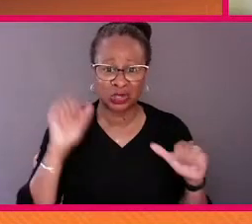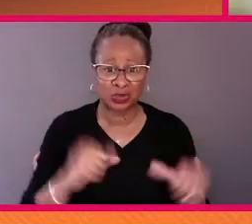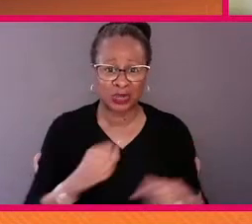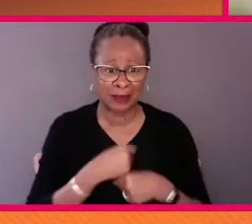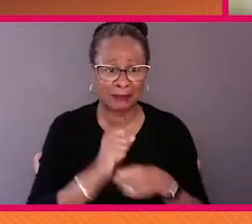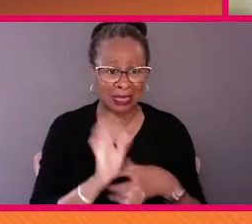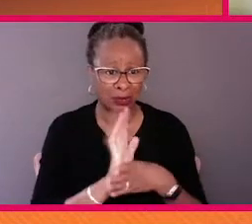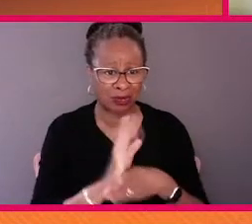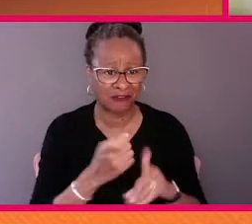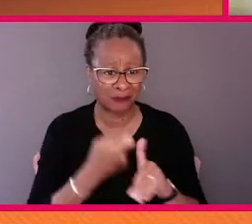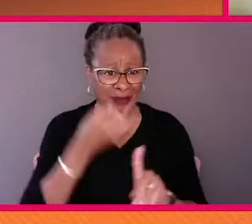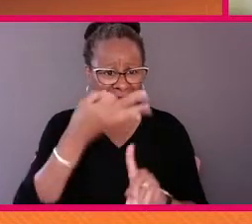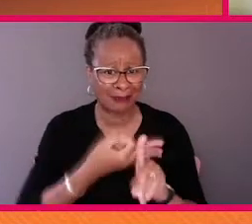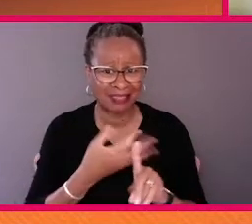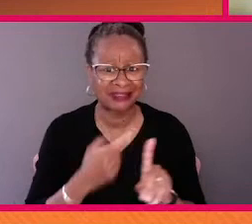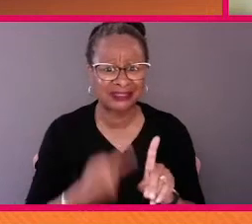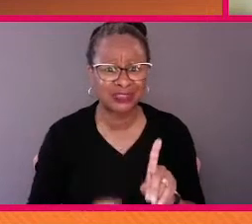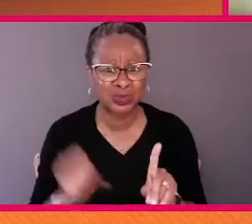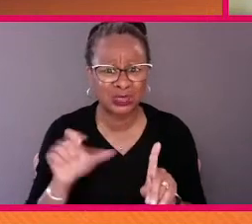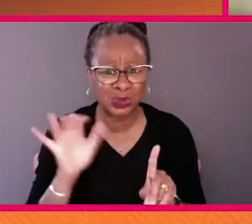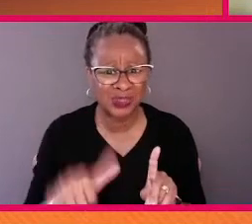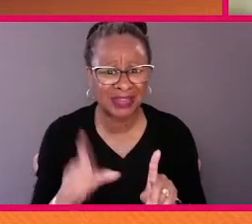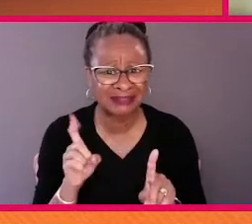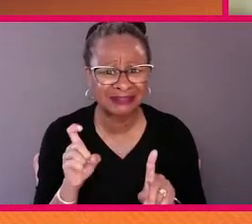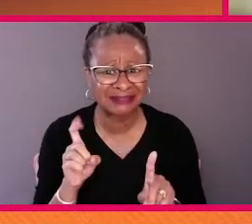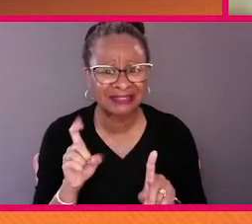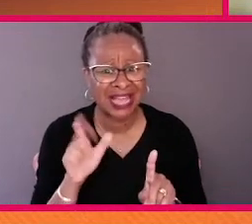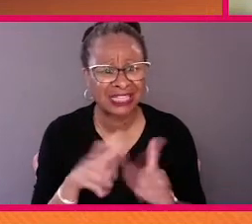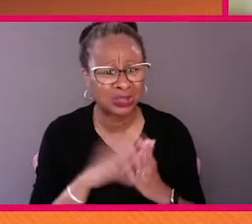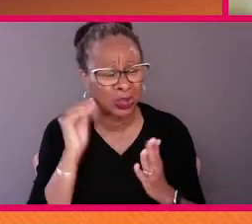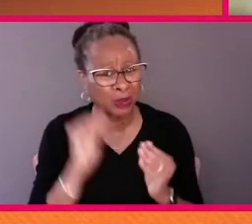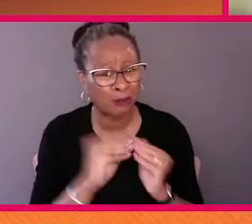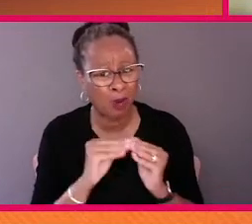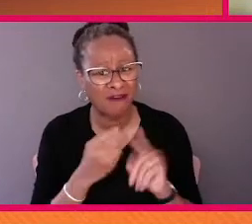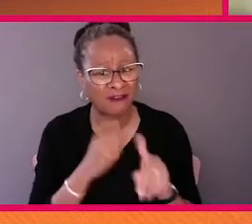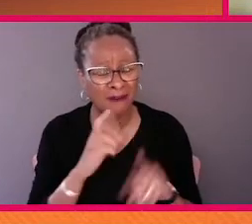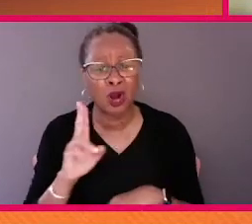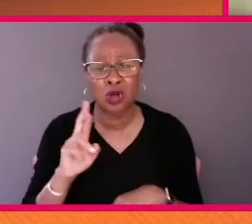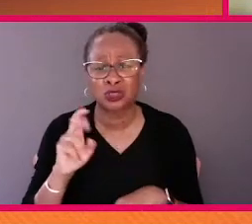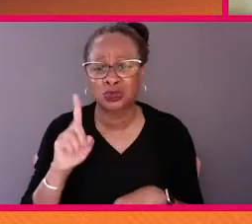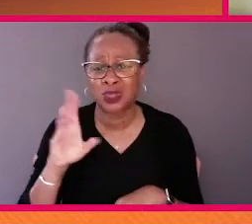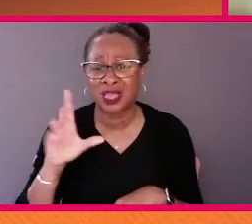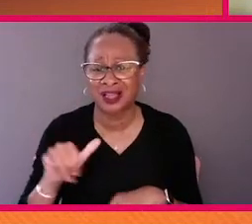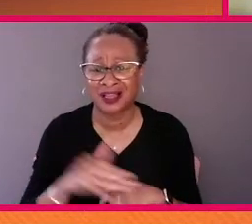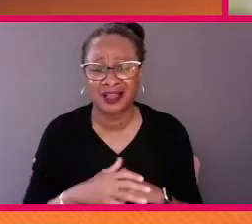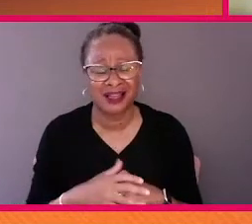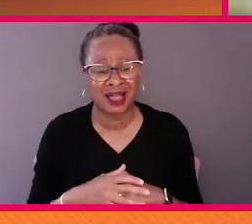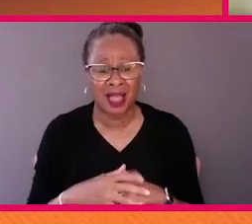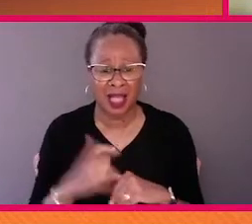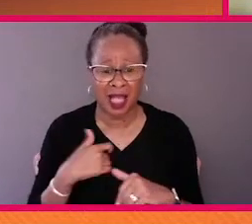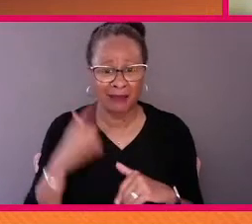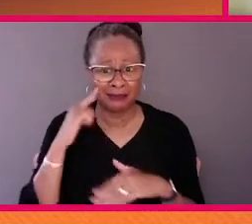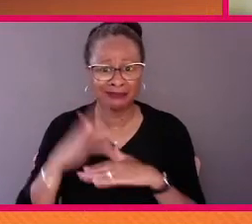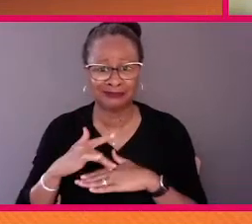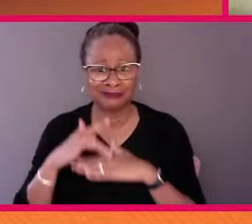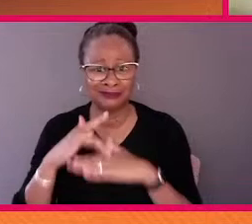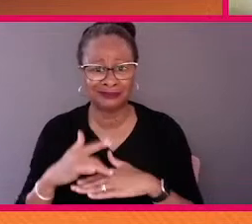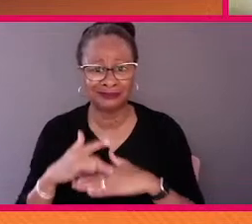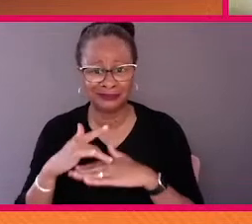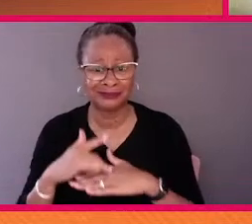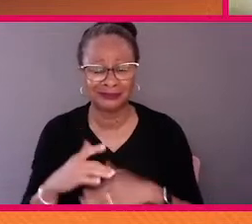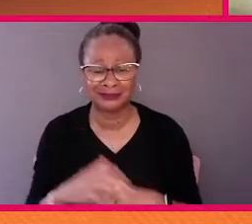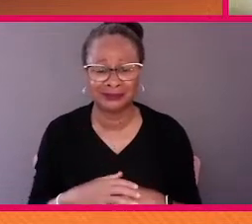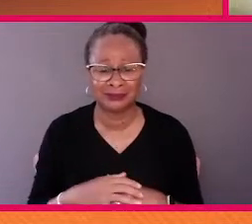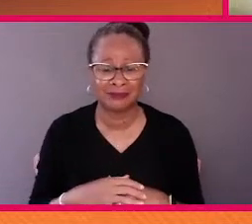more from Ursula just in general. As someone who's very obsessive, and I would not call